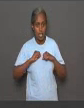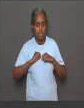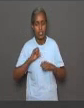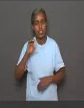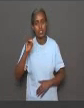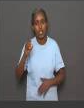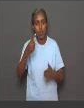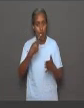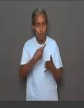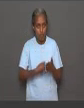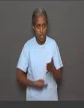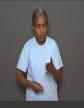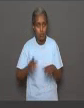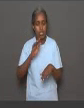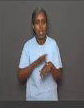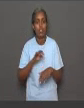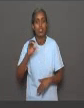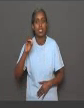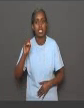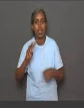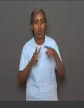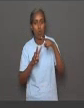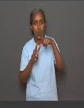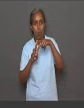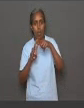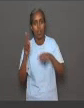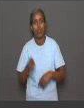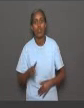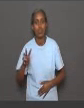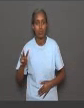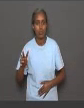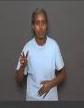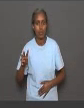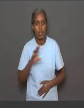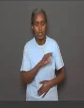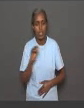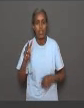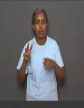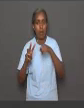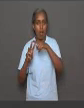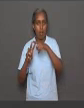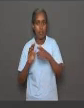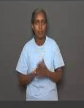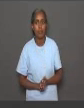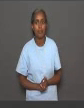0 values at 0, pi over 2 and pi.